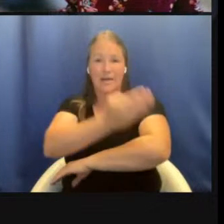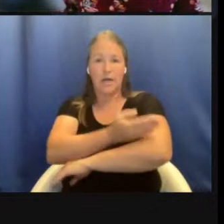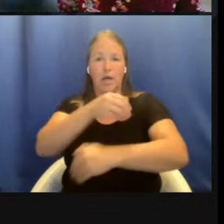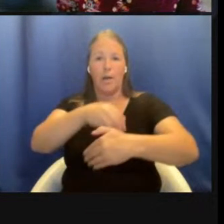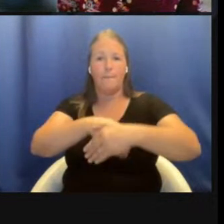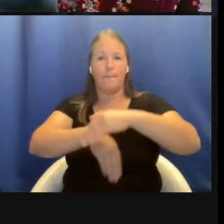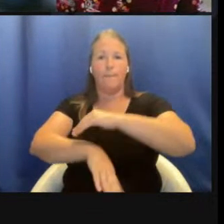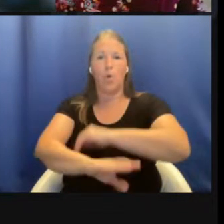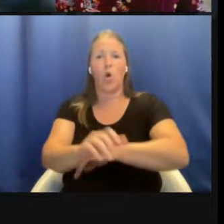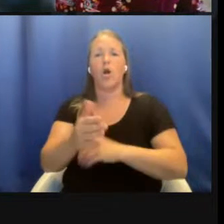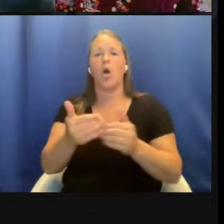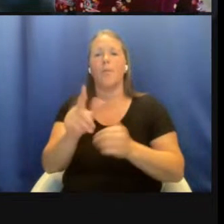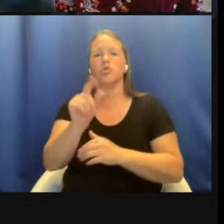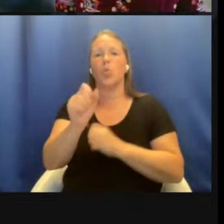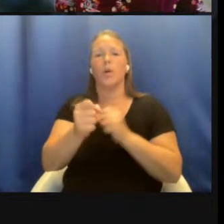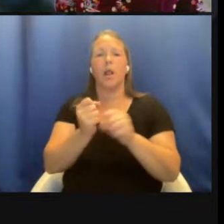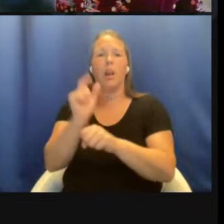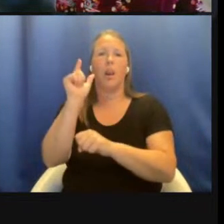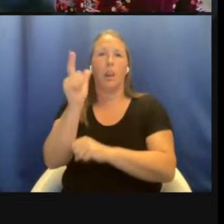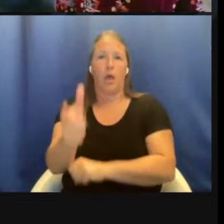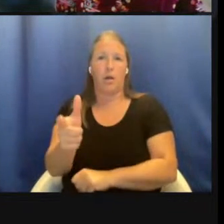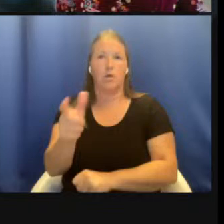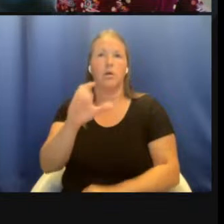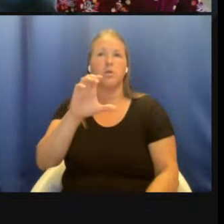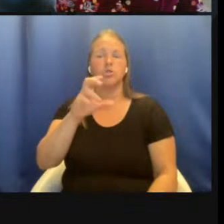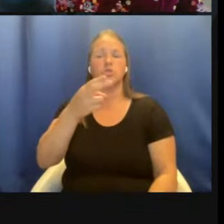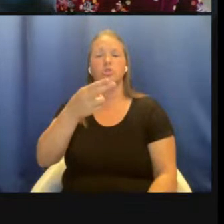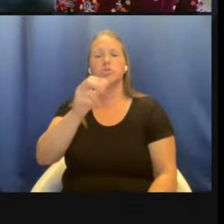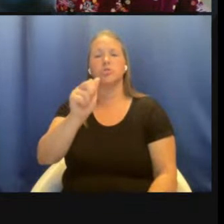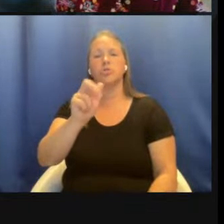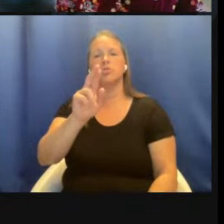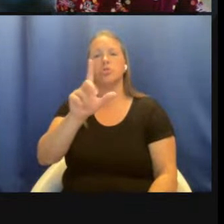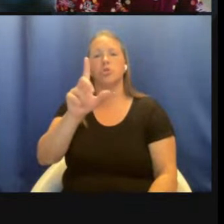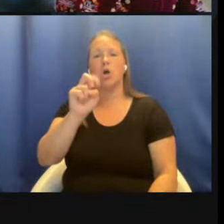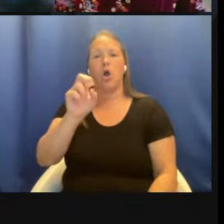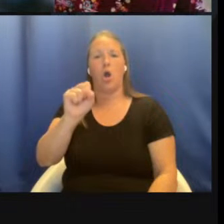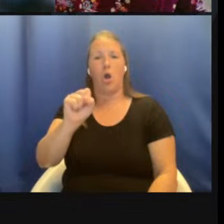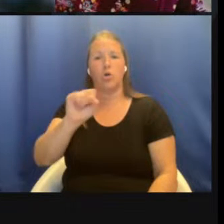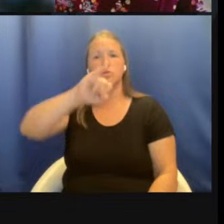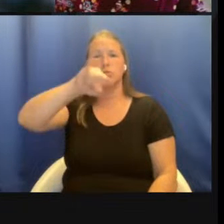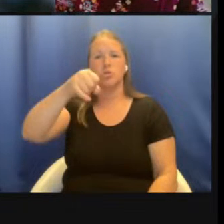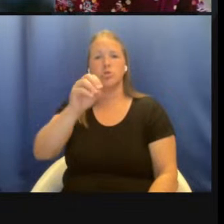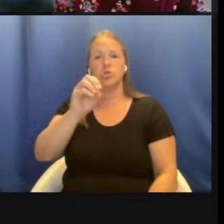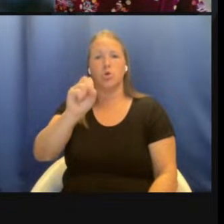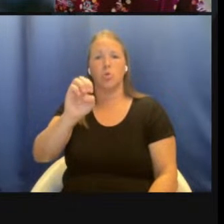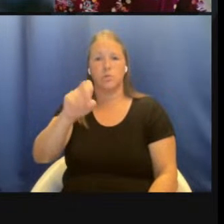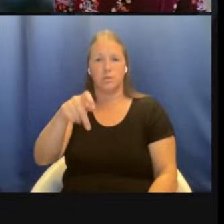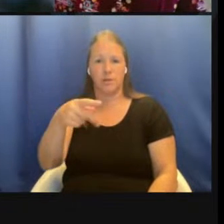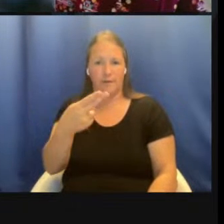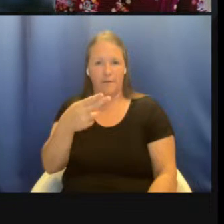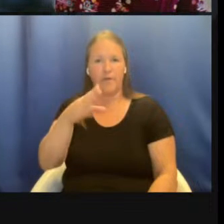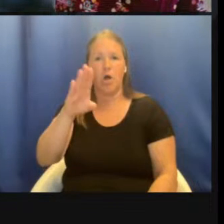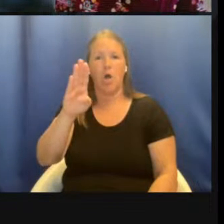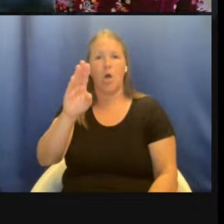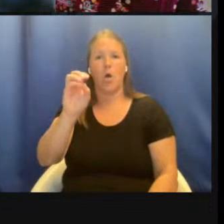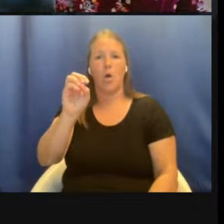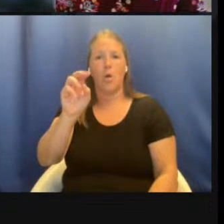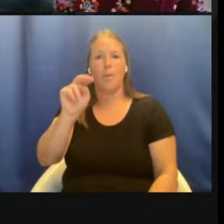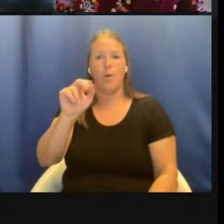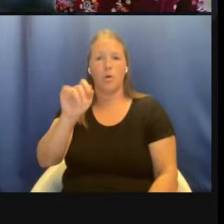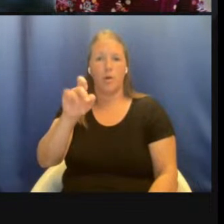Joseph Bonaparte, he is cut from a different cloth. And in the end, he